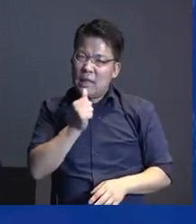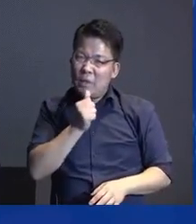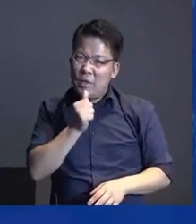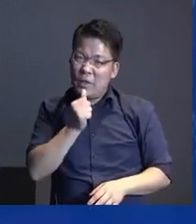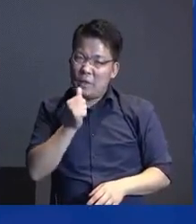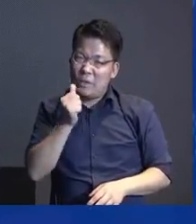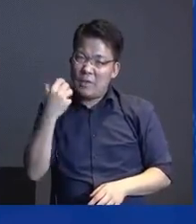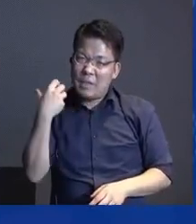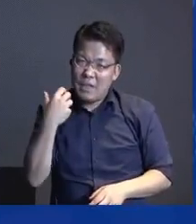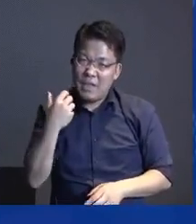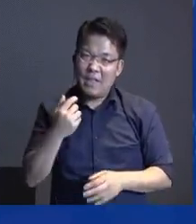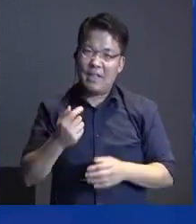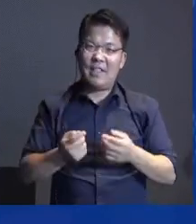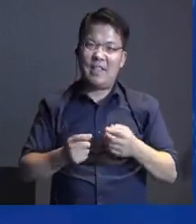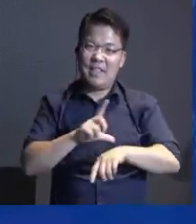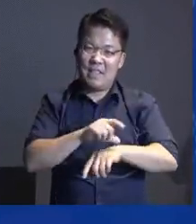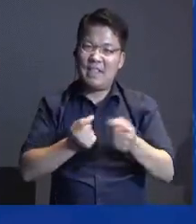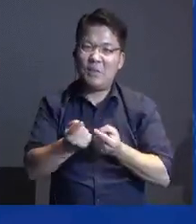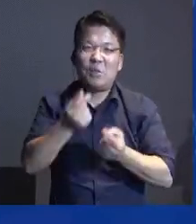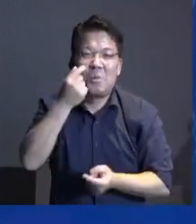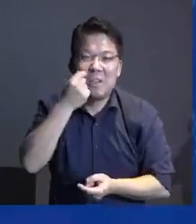have about 14 questions